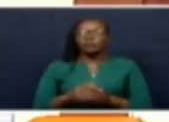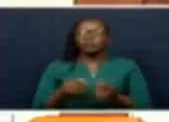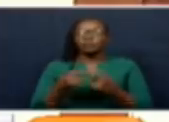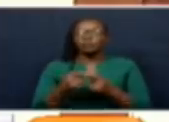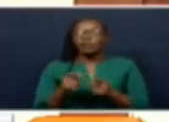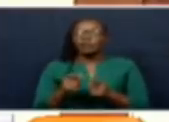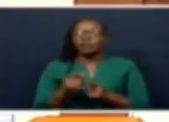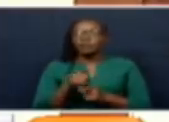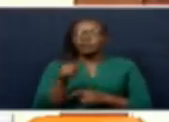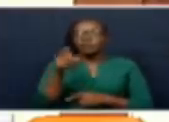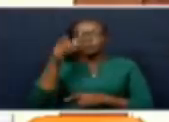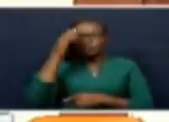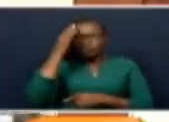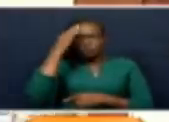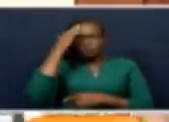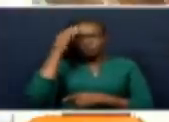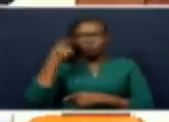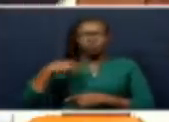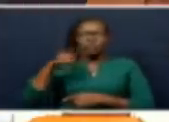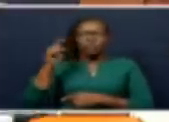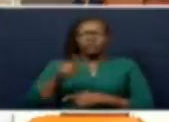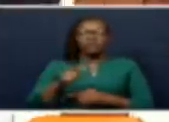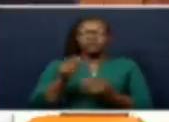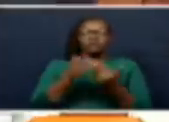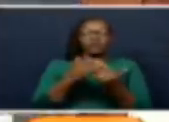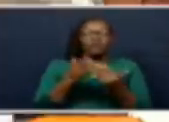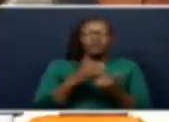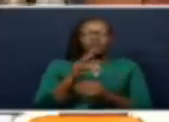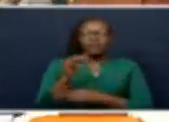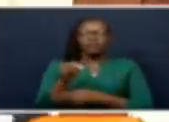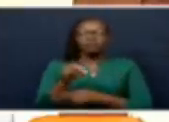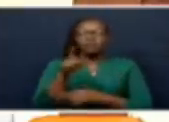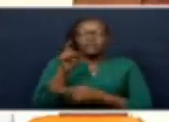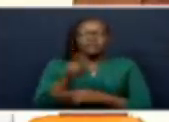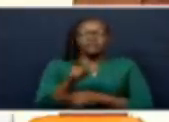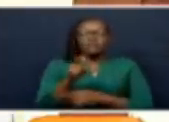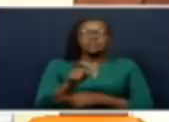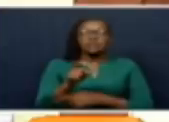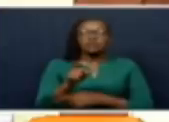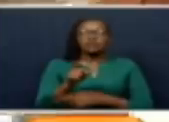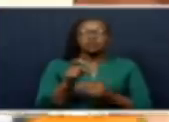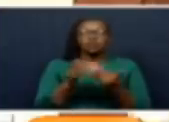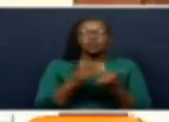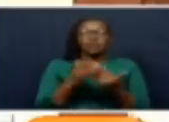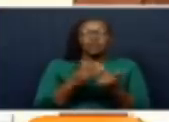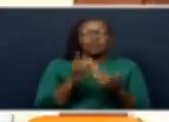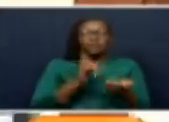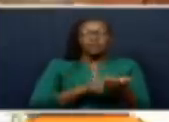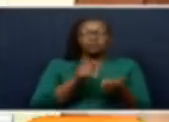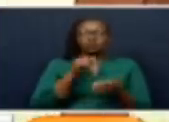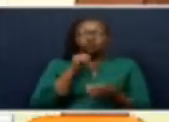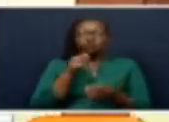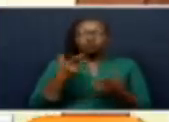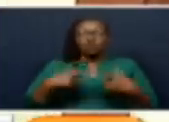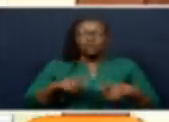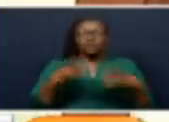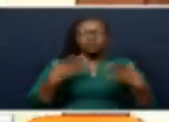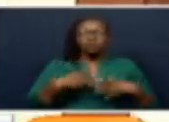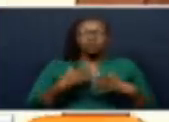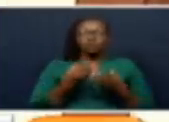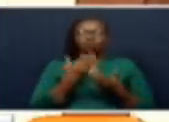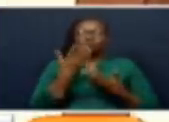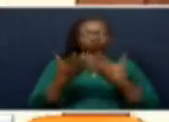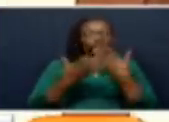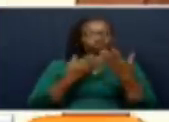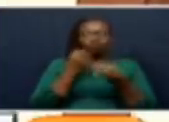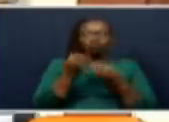how to fight them, because they are creating clandestine movement. When you don't let people talk what they have freely, you